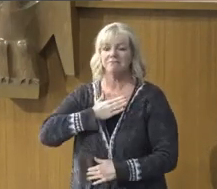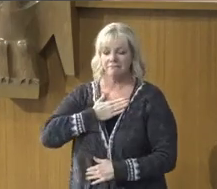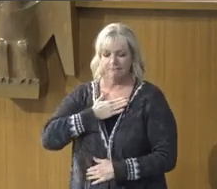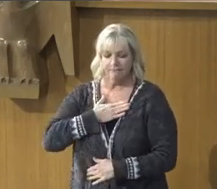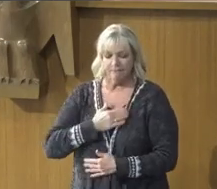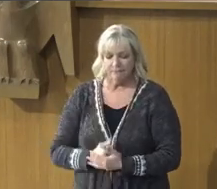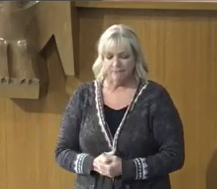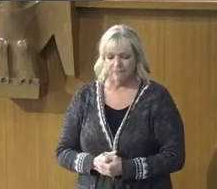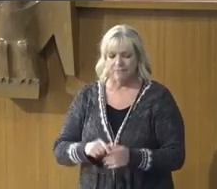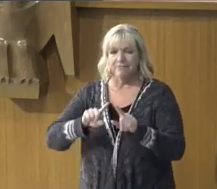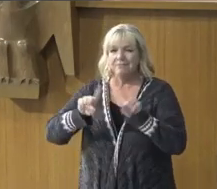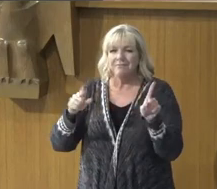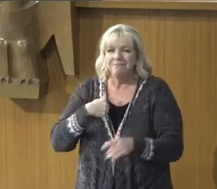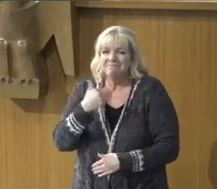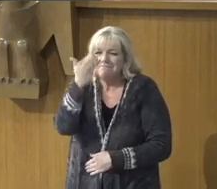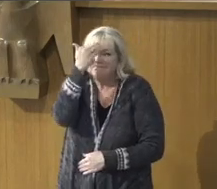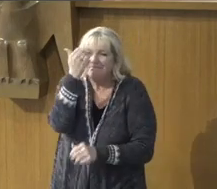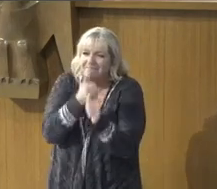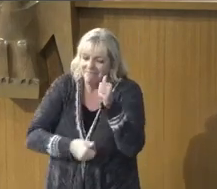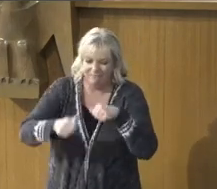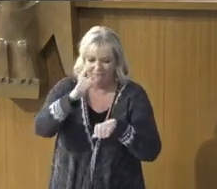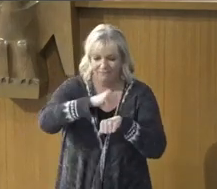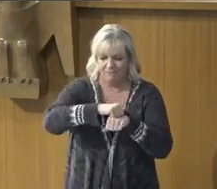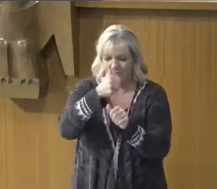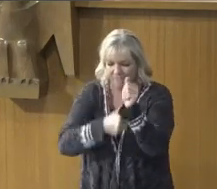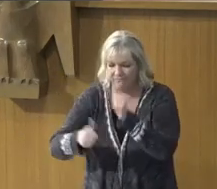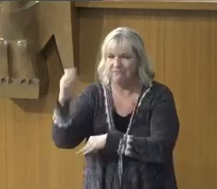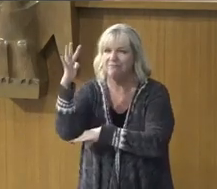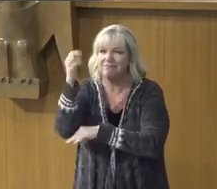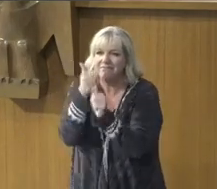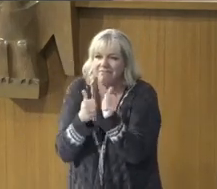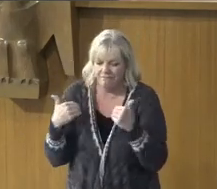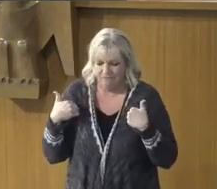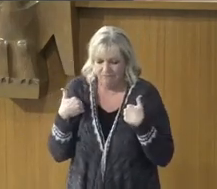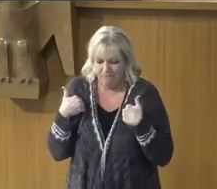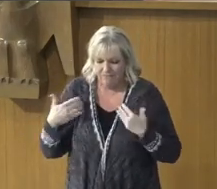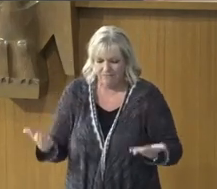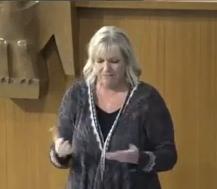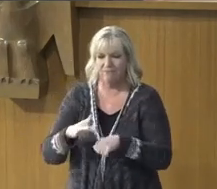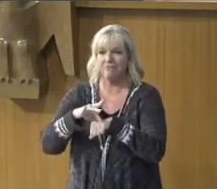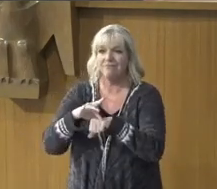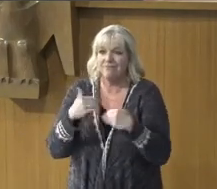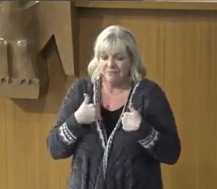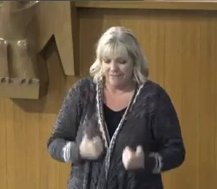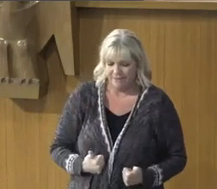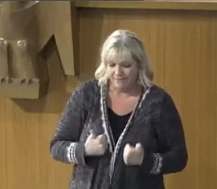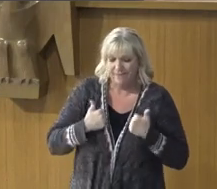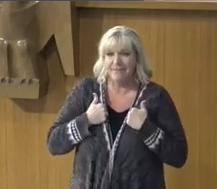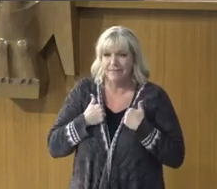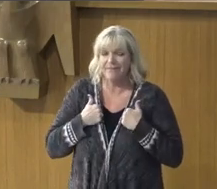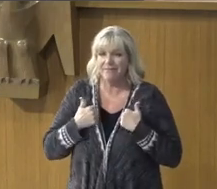But I know every rock and tree and creature Has a life,